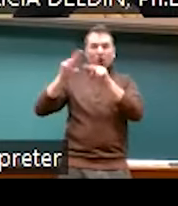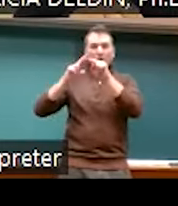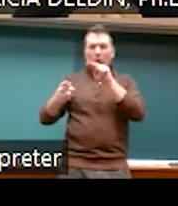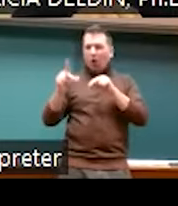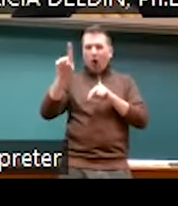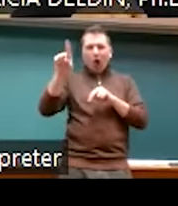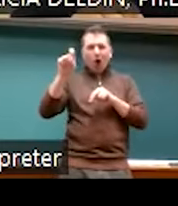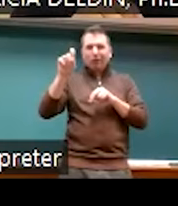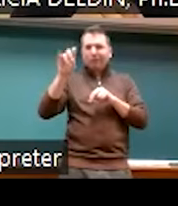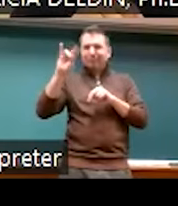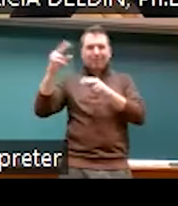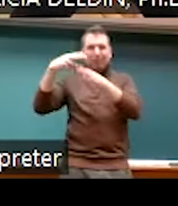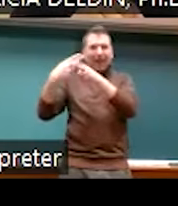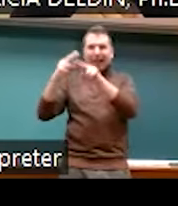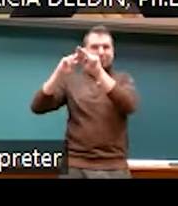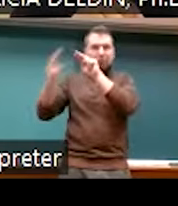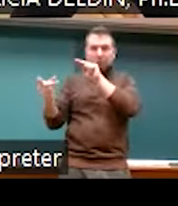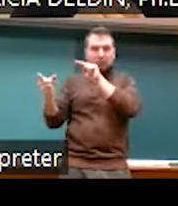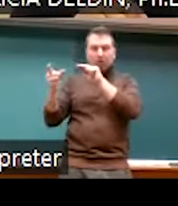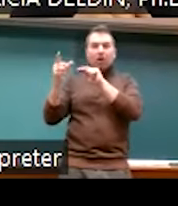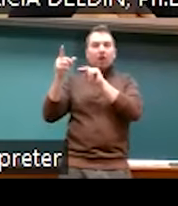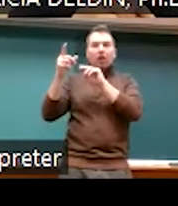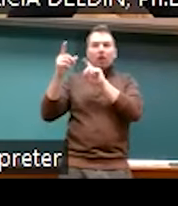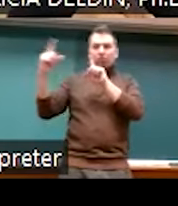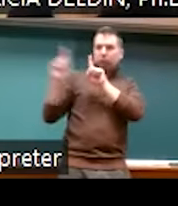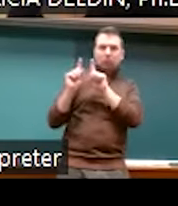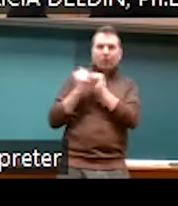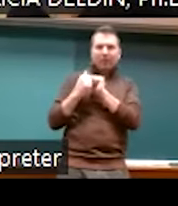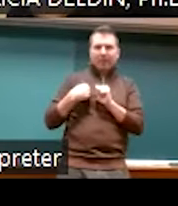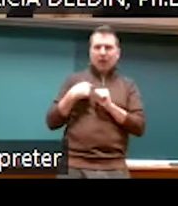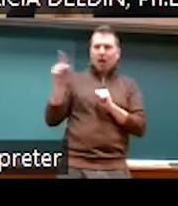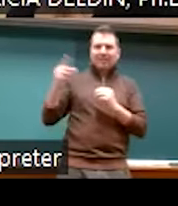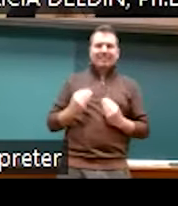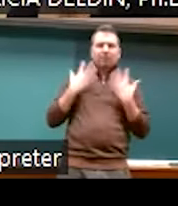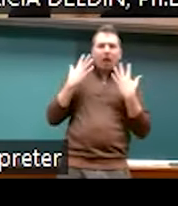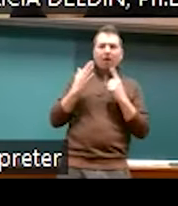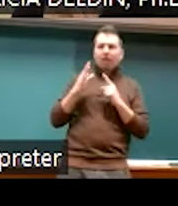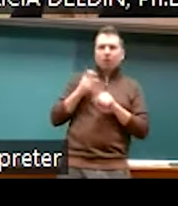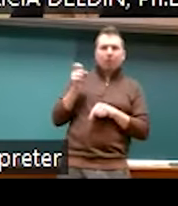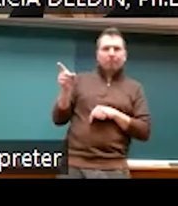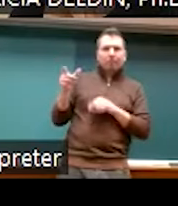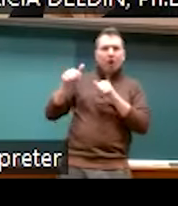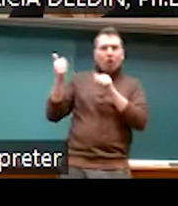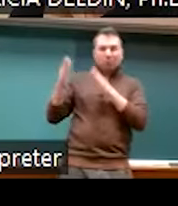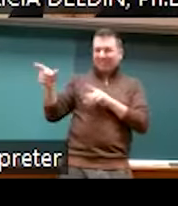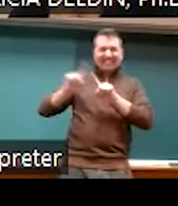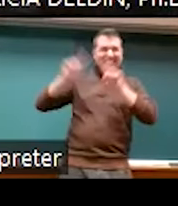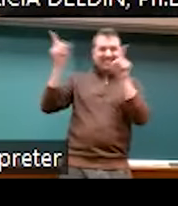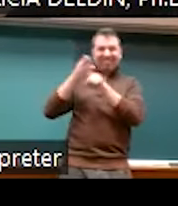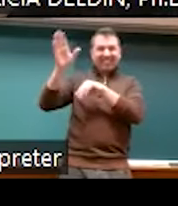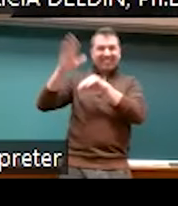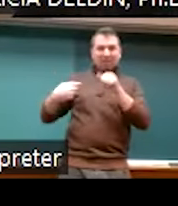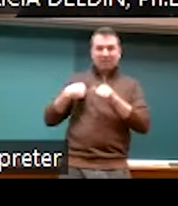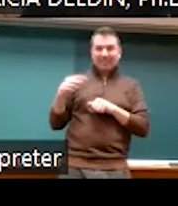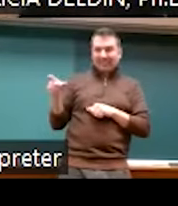35 pounds of baby weight that I gained. Okay. So again, if someone would have been up there that had never had the problem telling